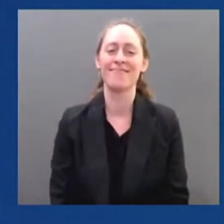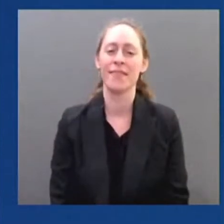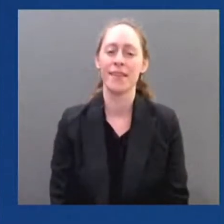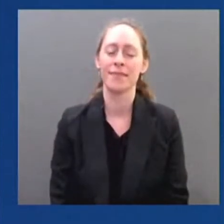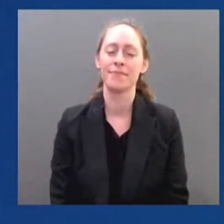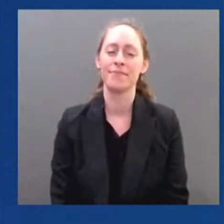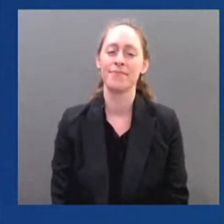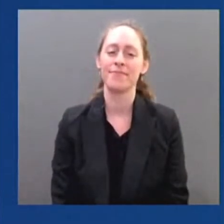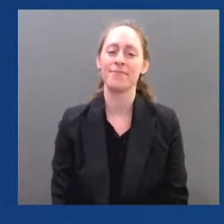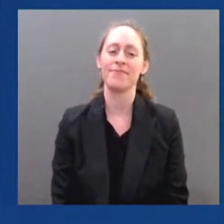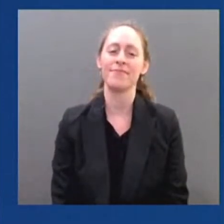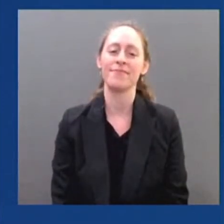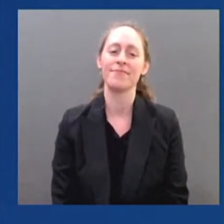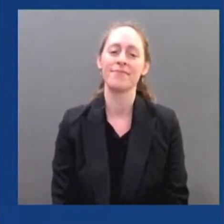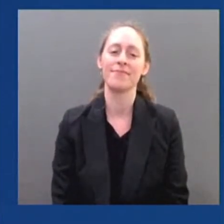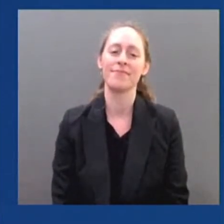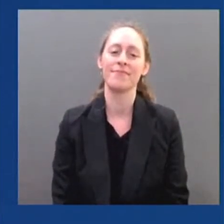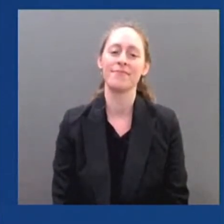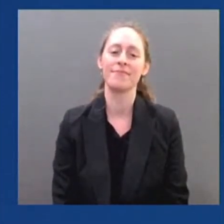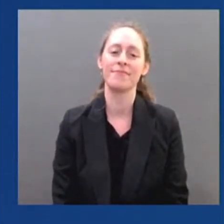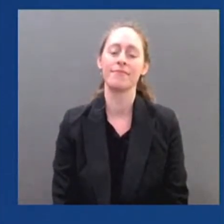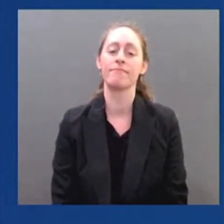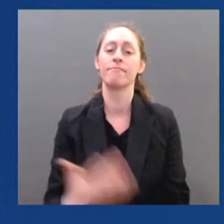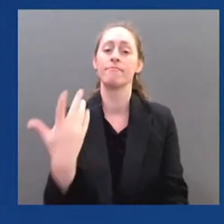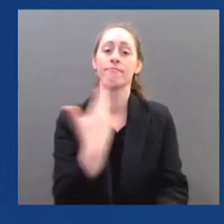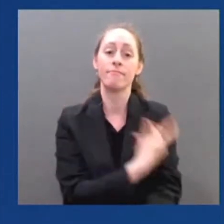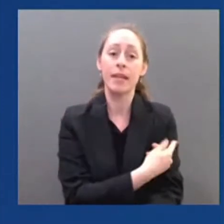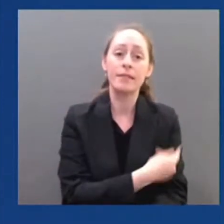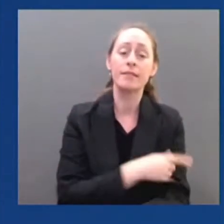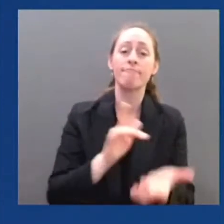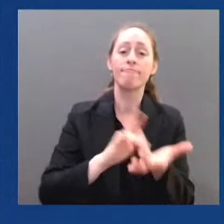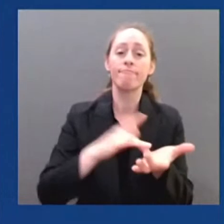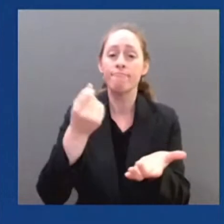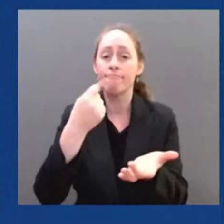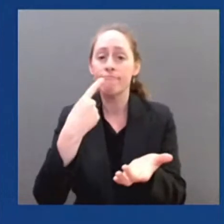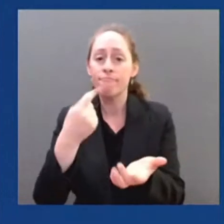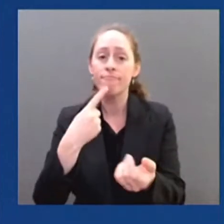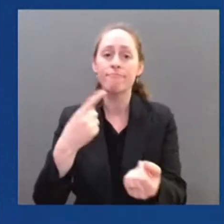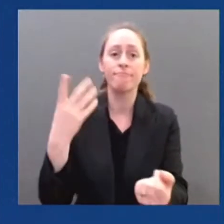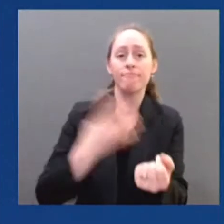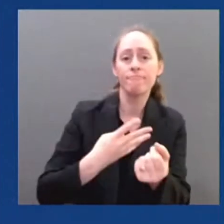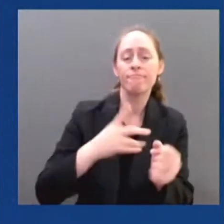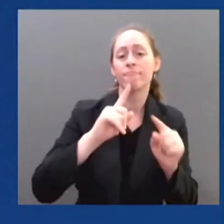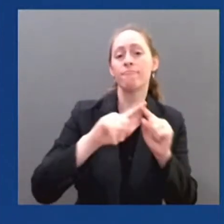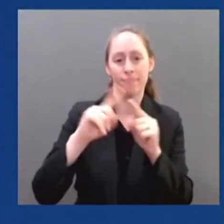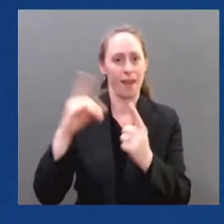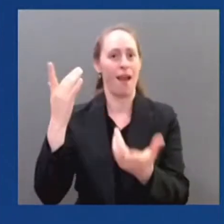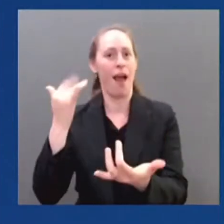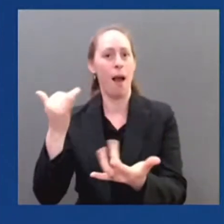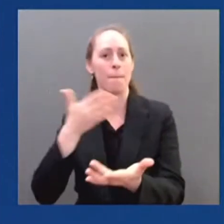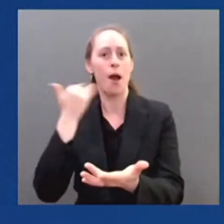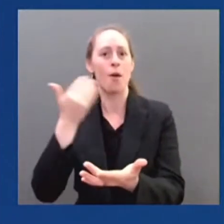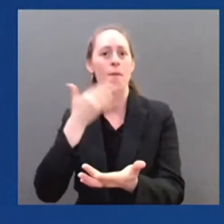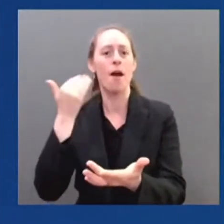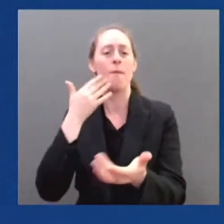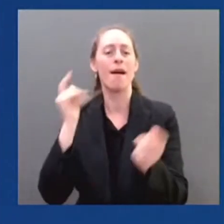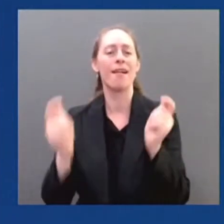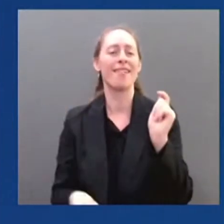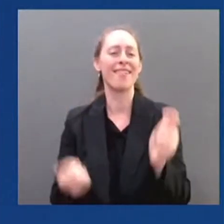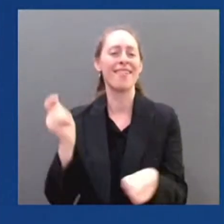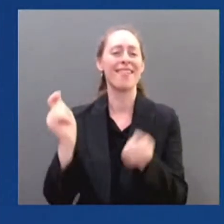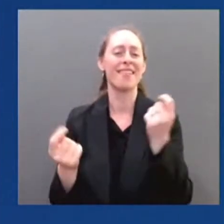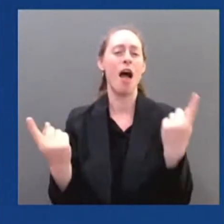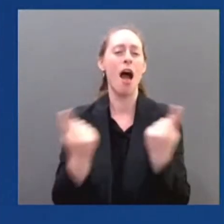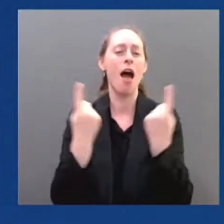widely available. And I'm pleased to make another announcement today. The Biden-Harris administration is making more accessible tests available